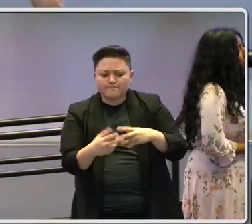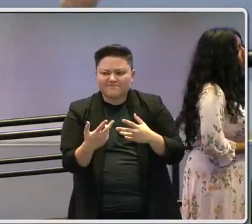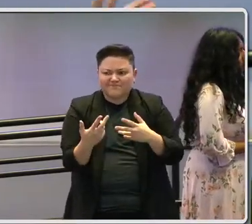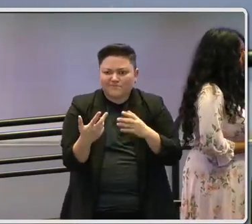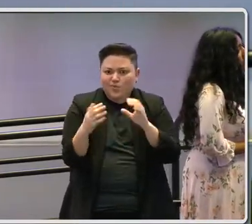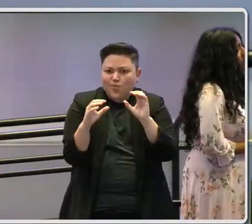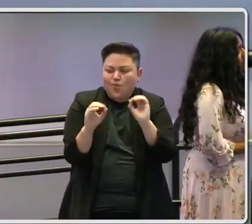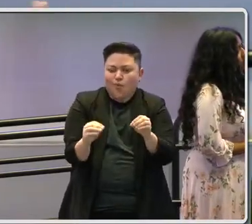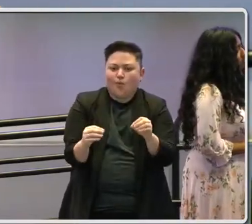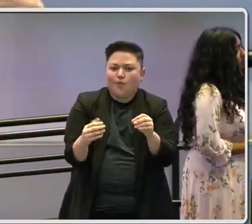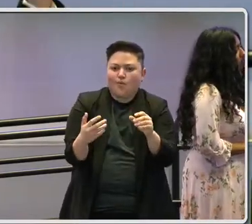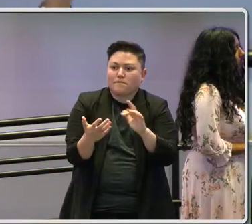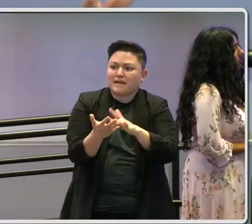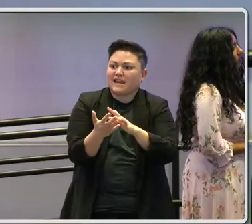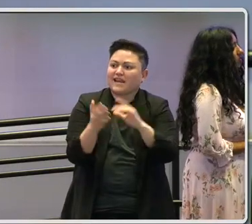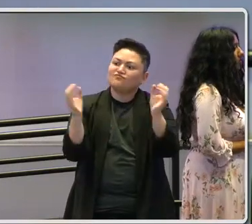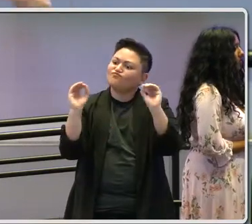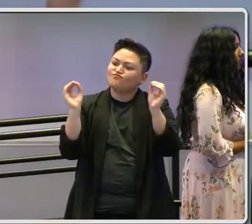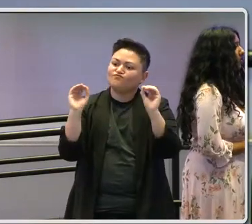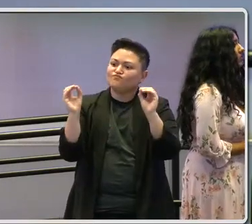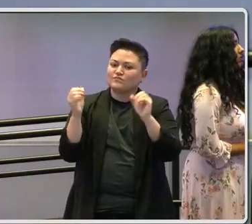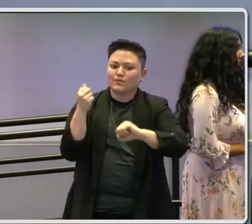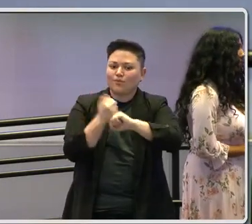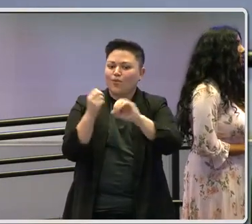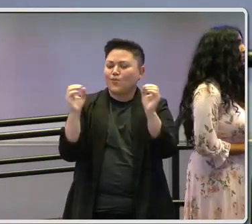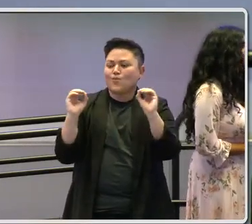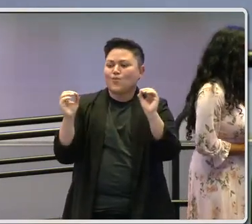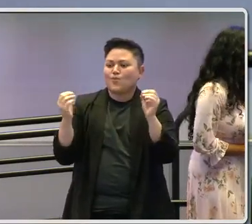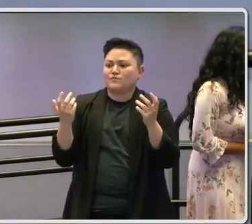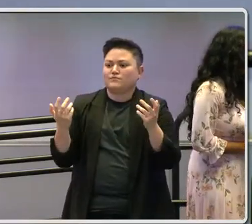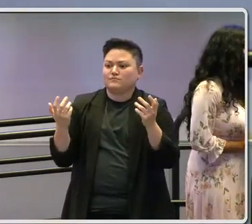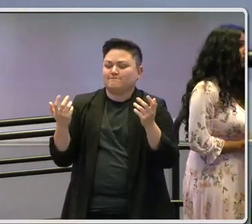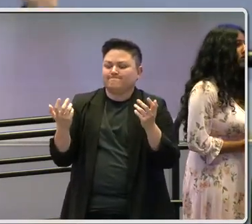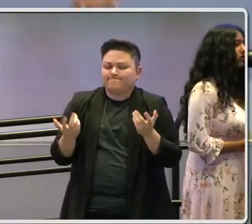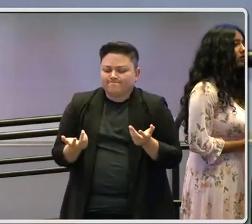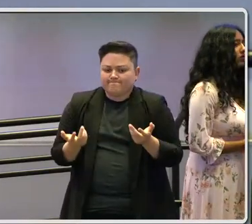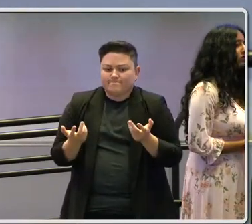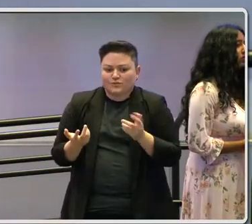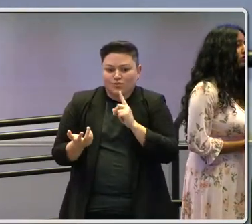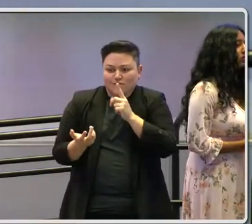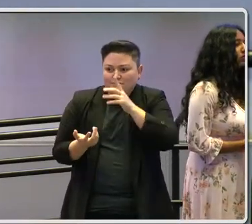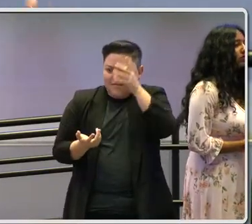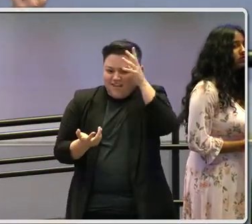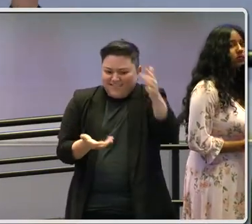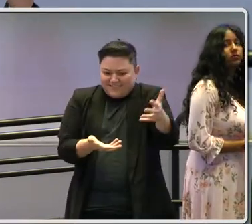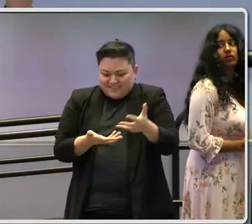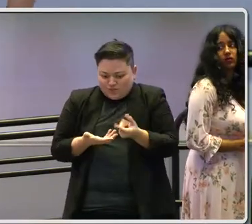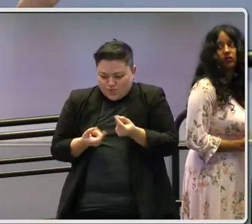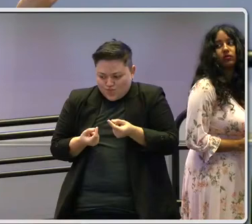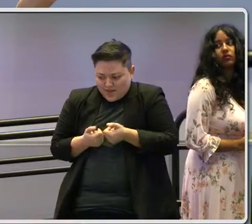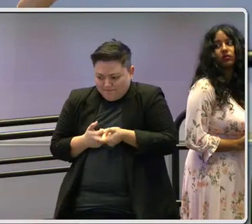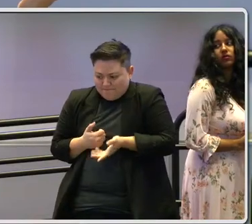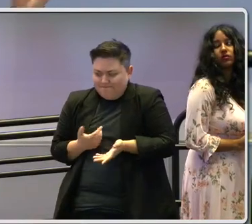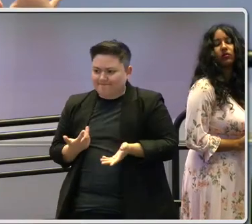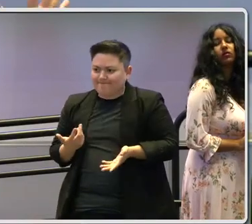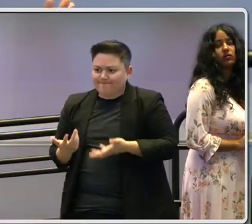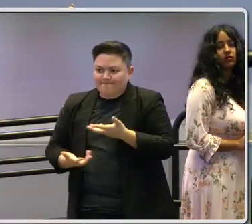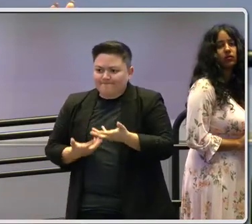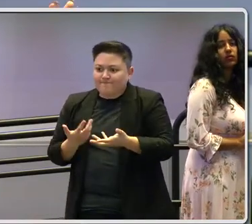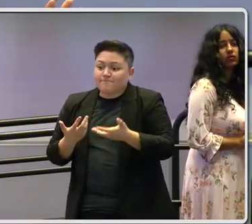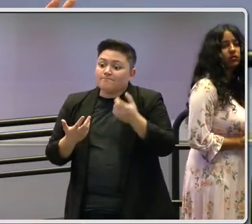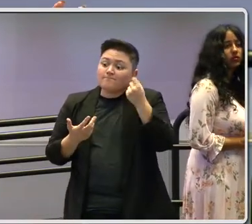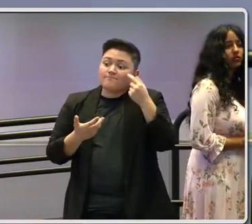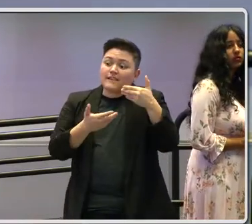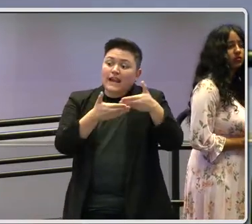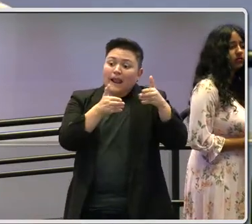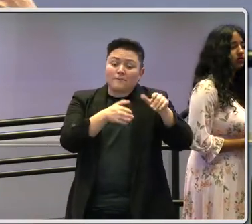no medication offered. There was no support offered to my parents. And so they really didn't know what to do. The neighbors in